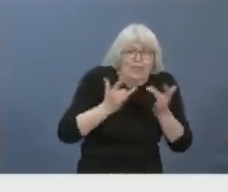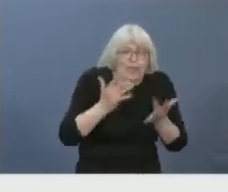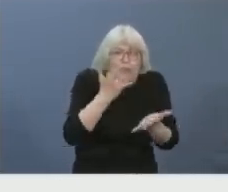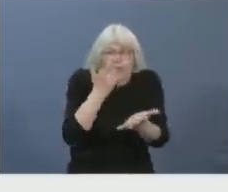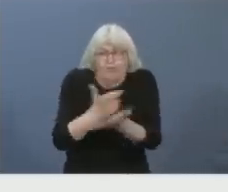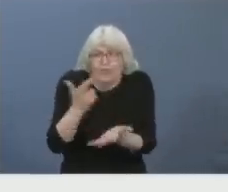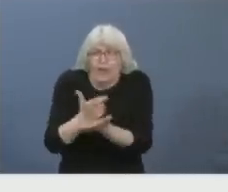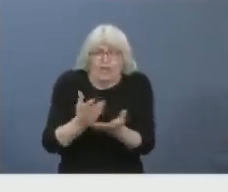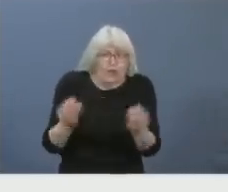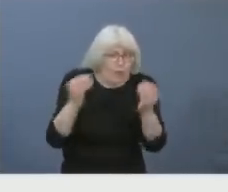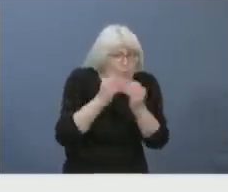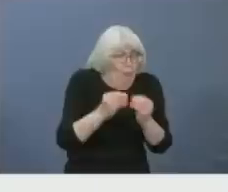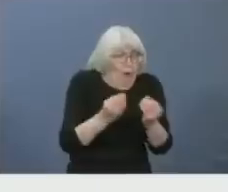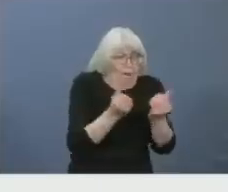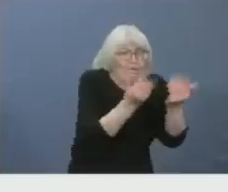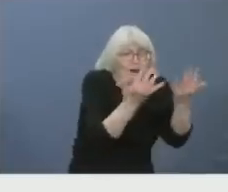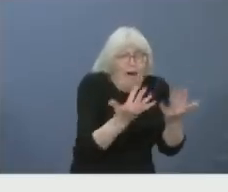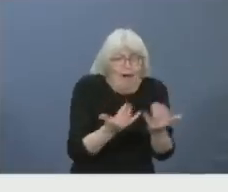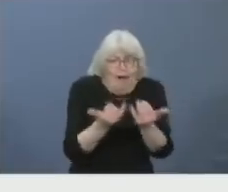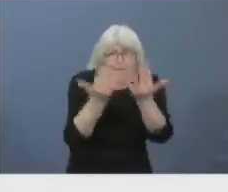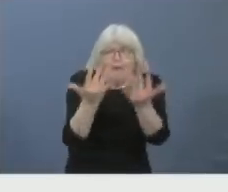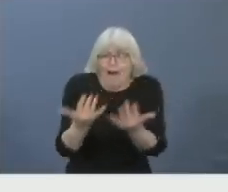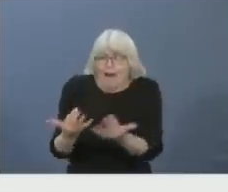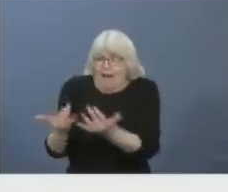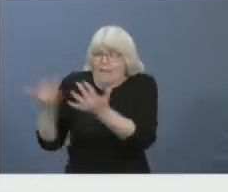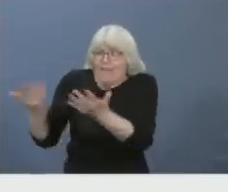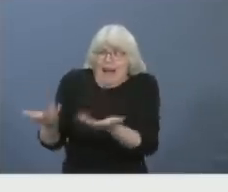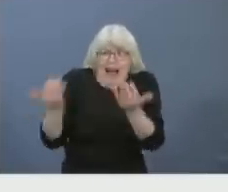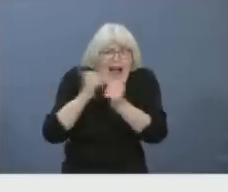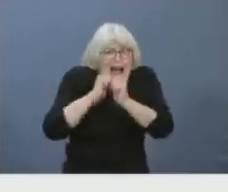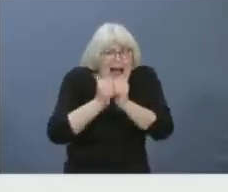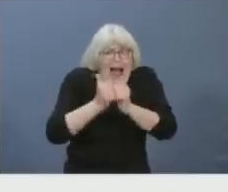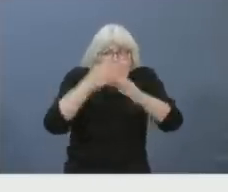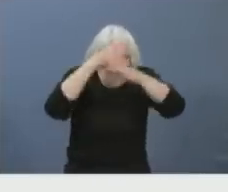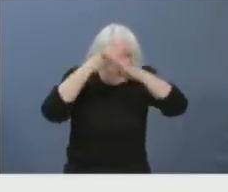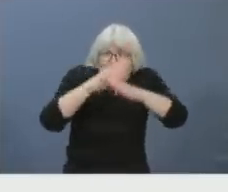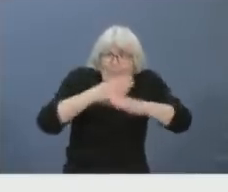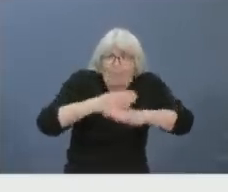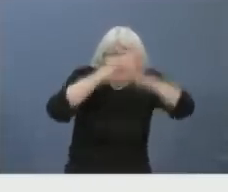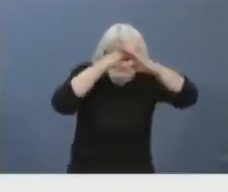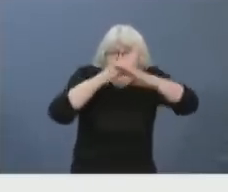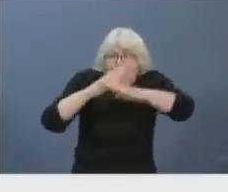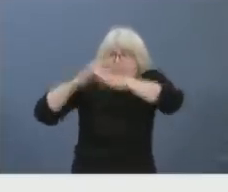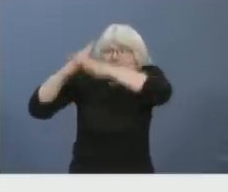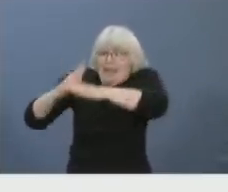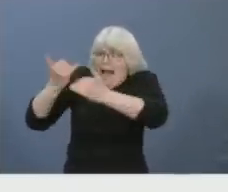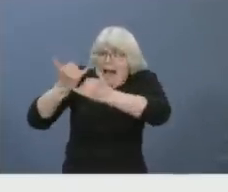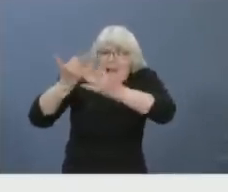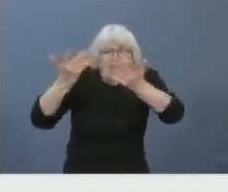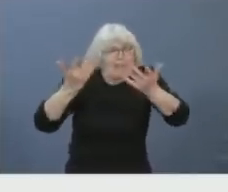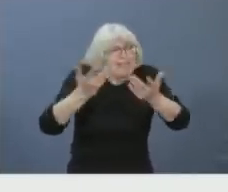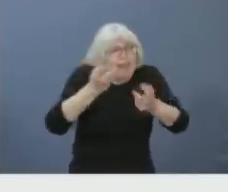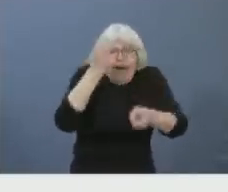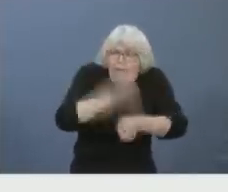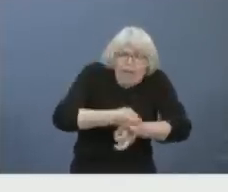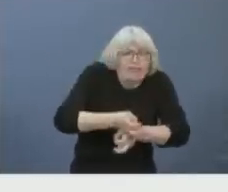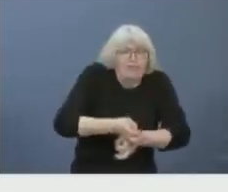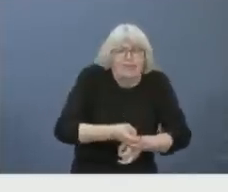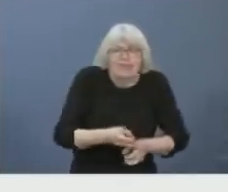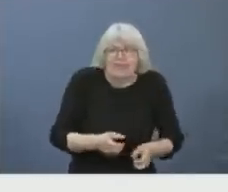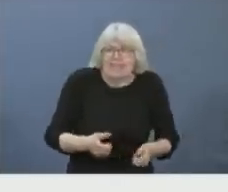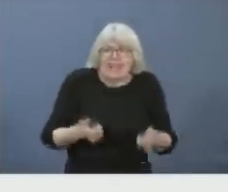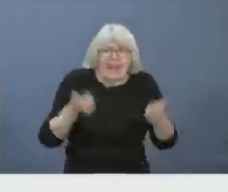We have to protect our resources where that's possible. And we're going to take whatever steps we can